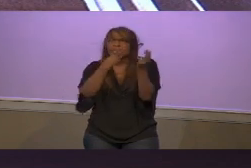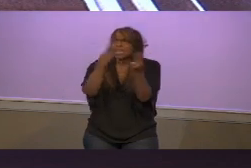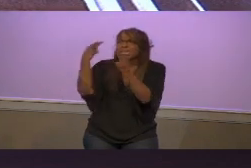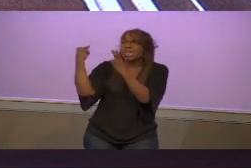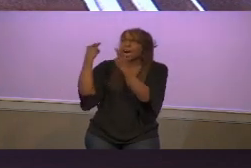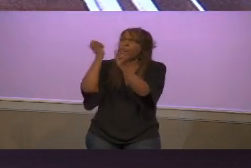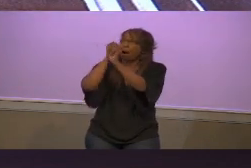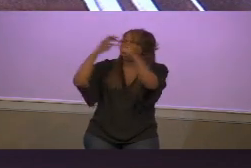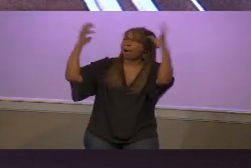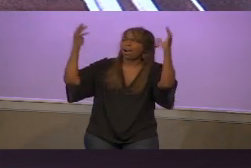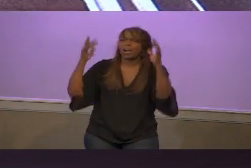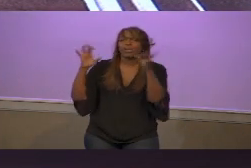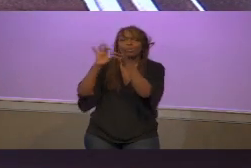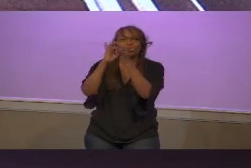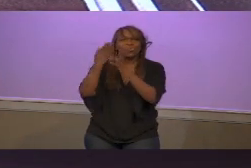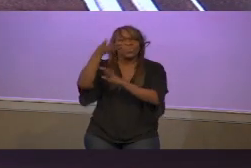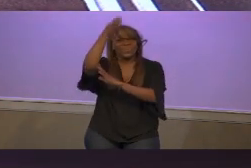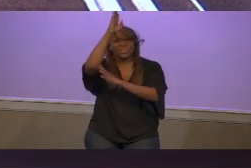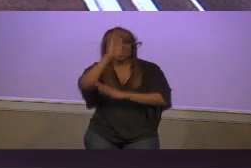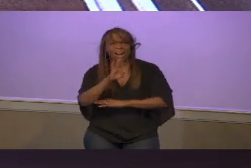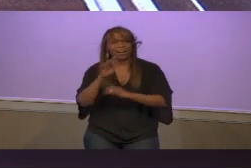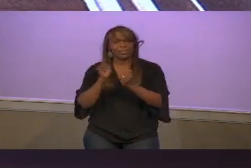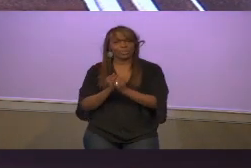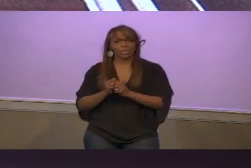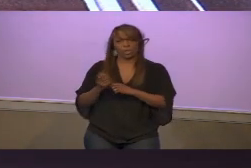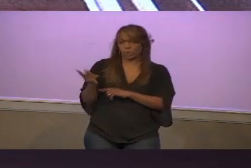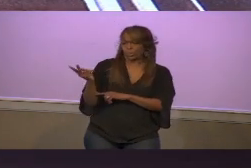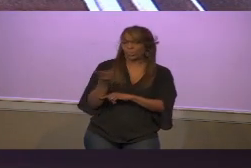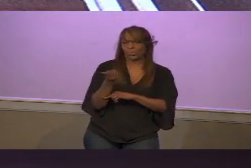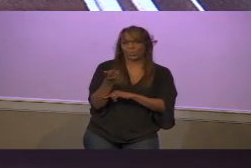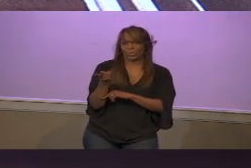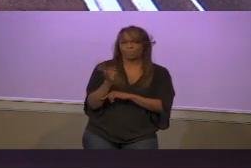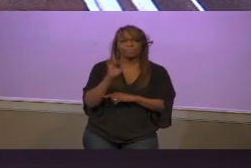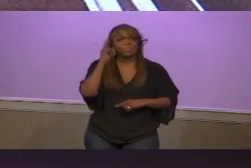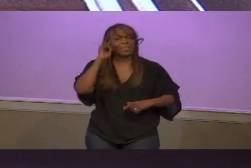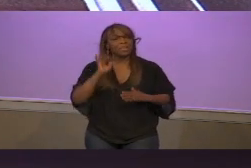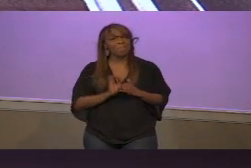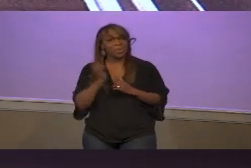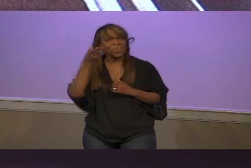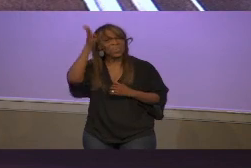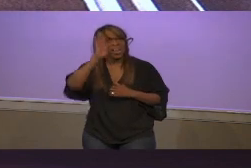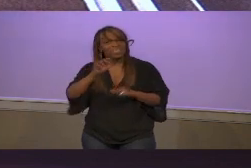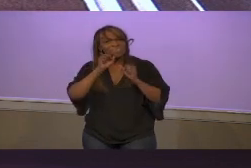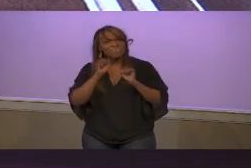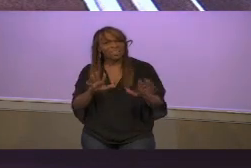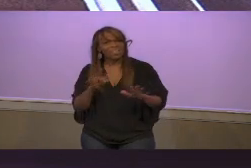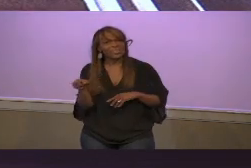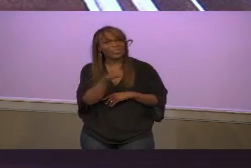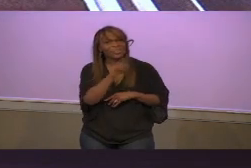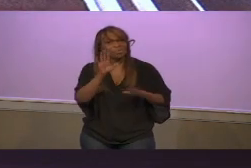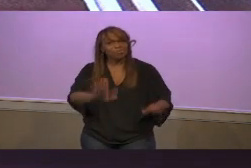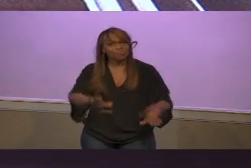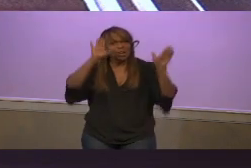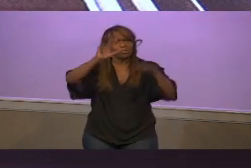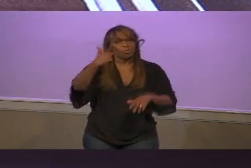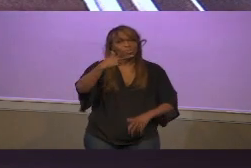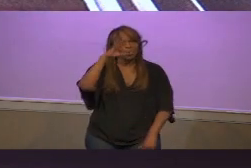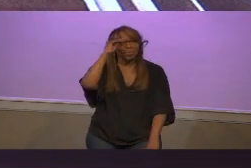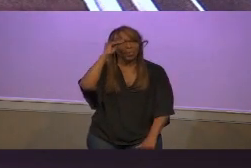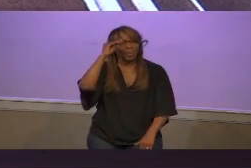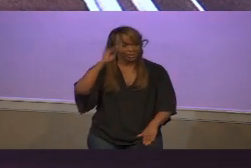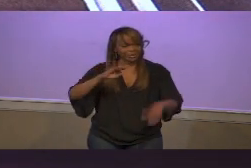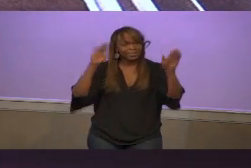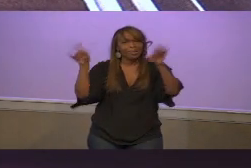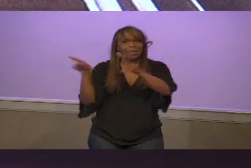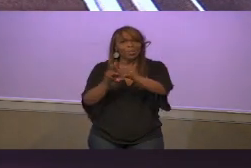as it relates to God's dealings with you. Think about the way God has blessed you to not only raise your children, but